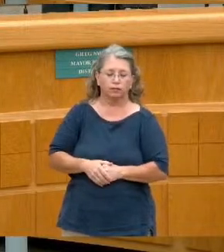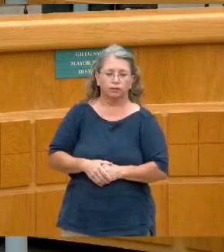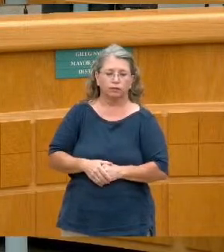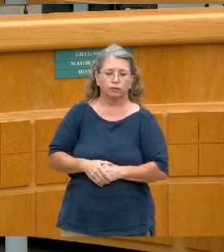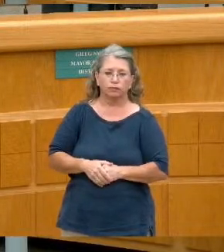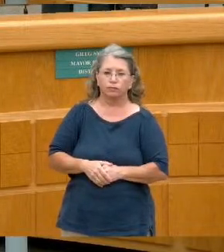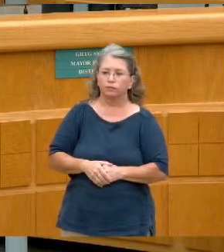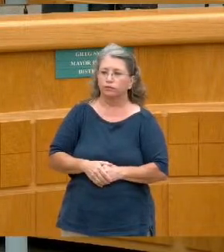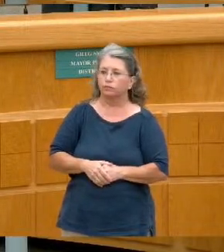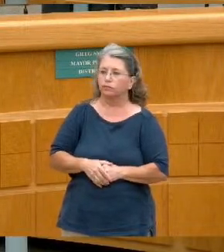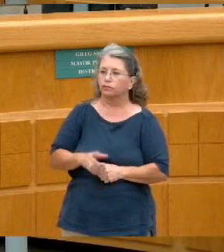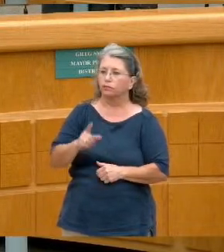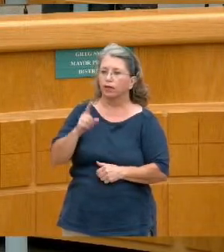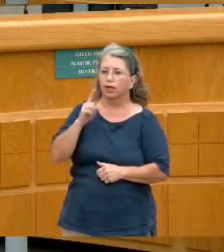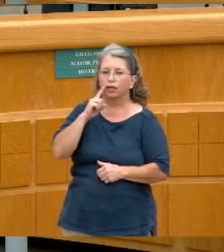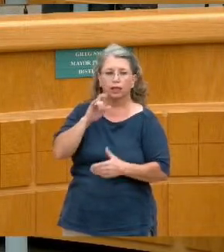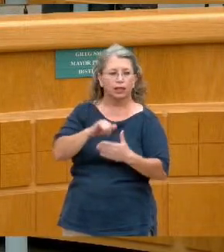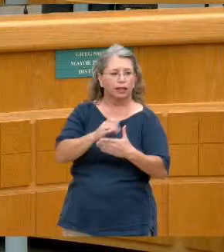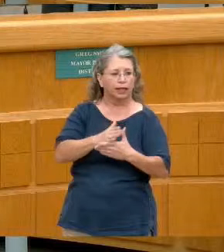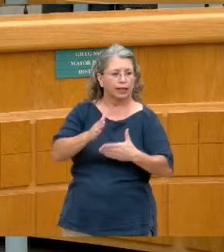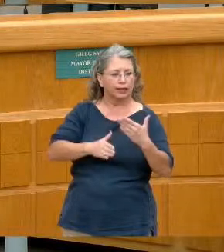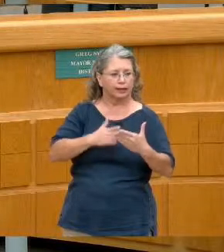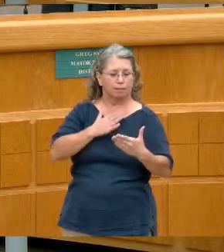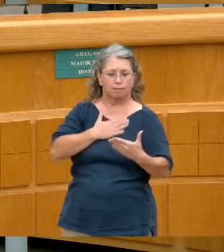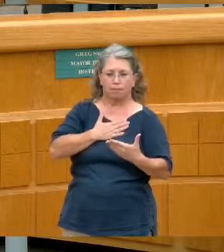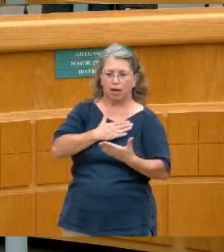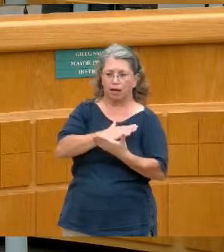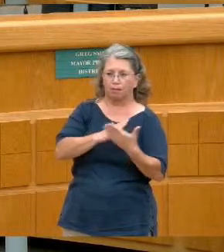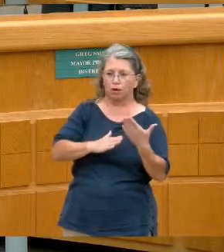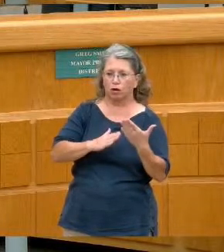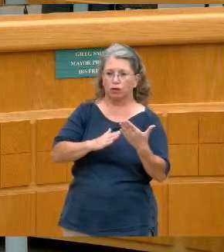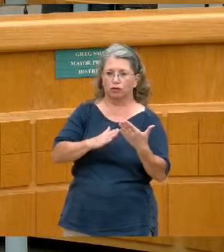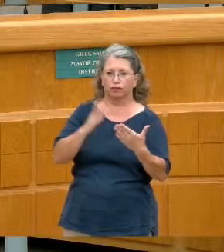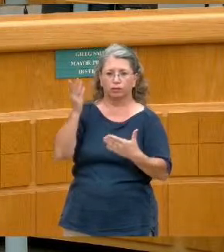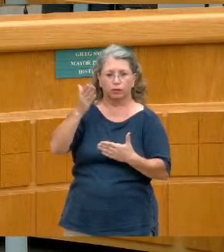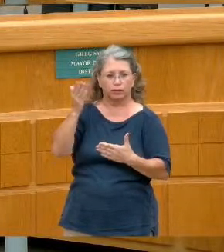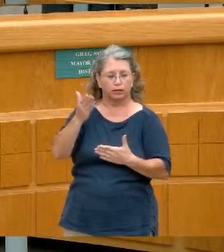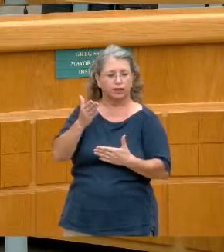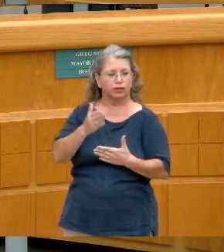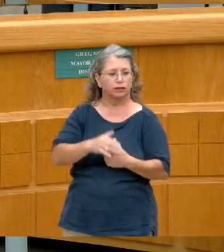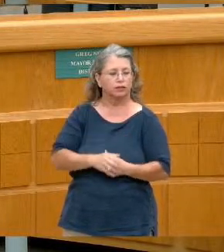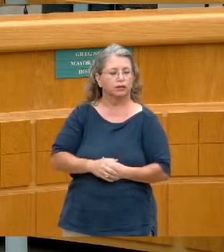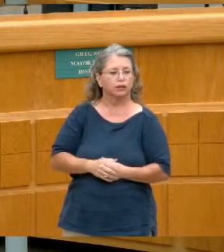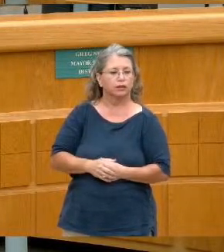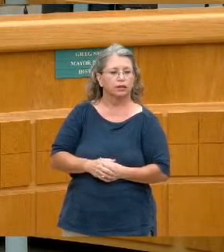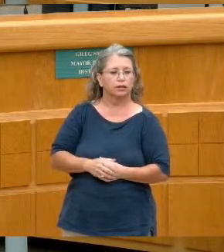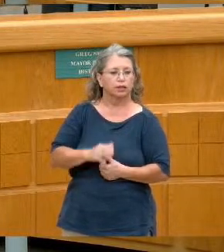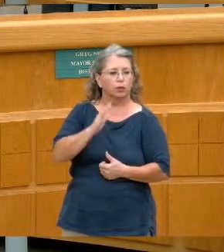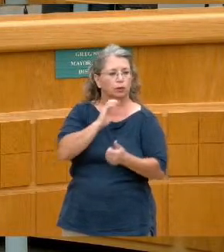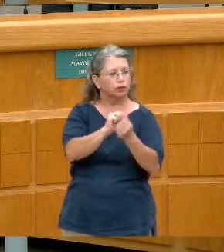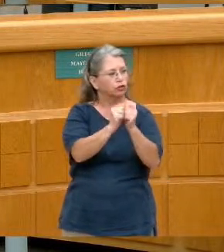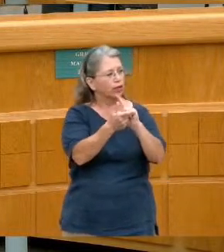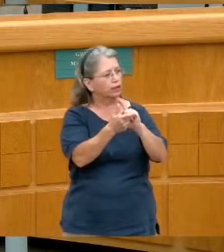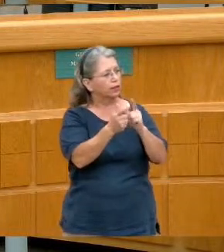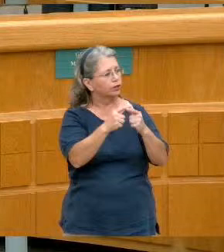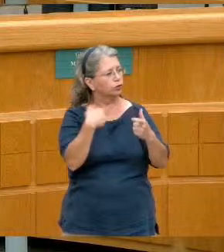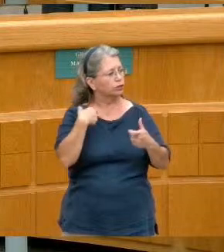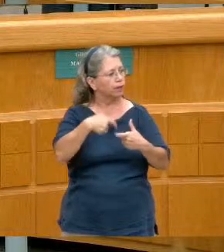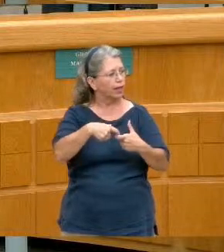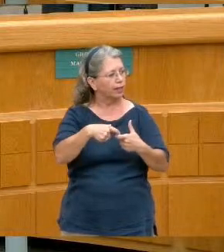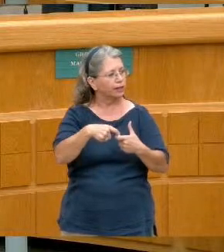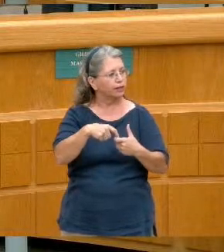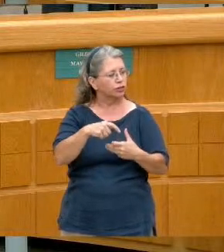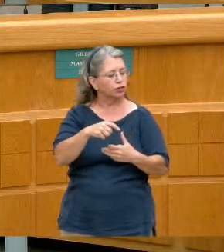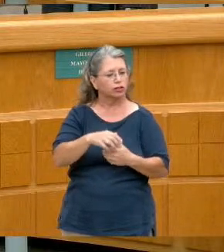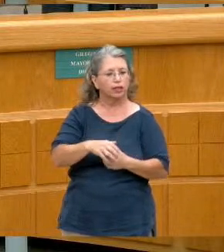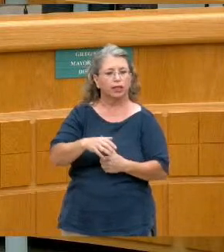And I think that concludes it for my part of the presentation. We're going to, at this point, translate some of this into Spanish. Gabby's going to do